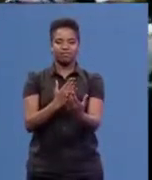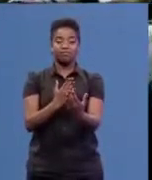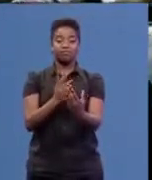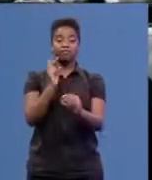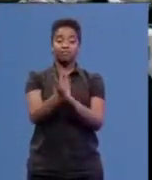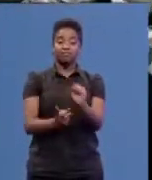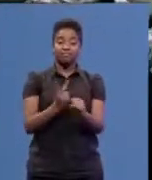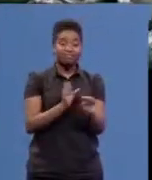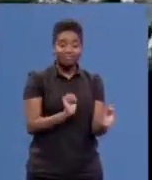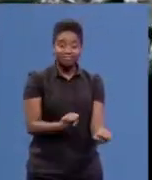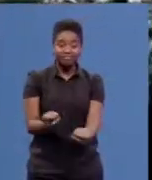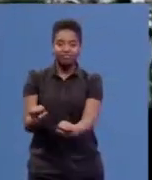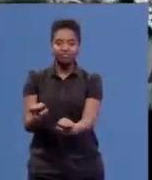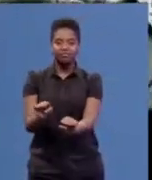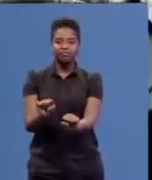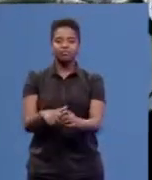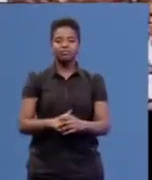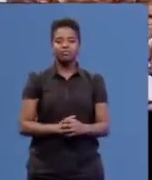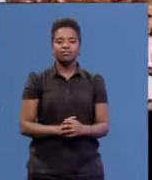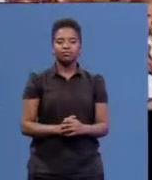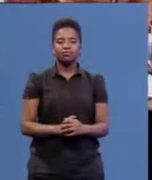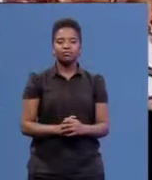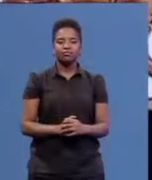again? Yes. Oh.